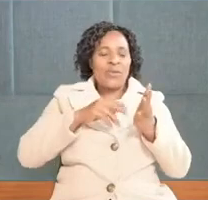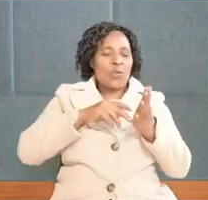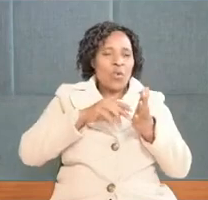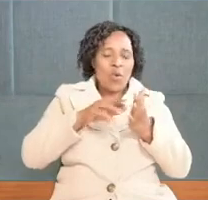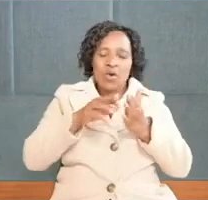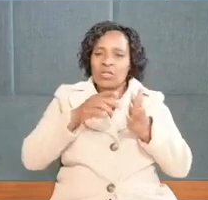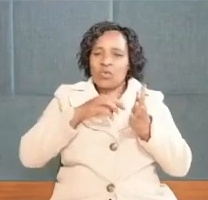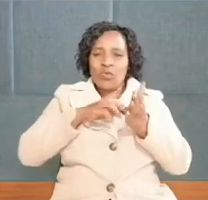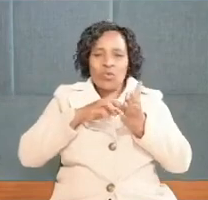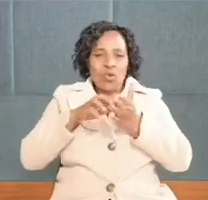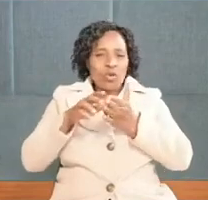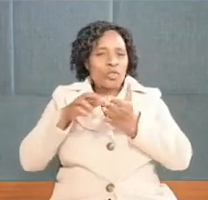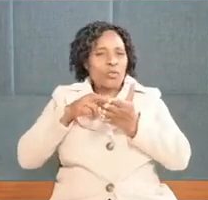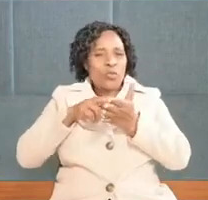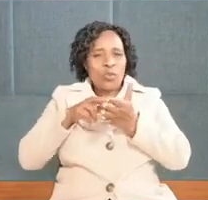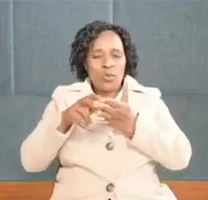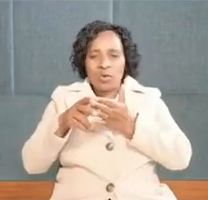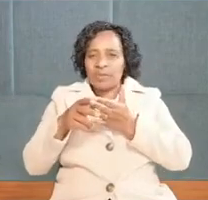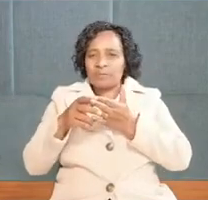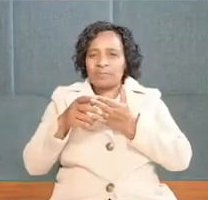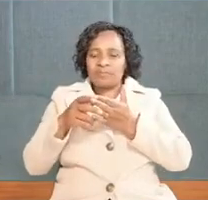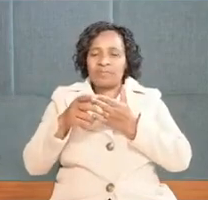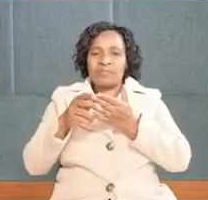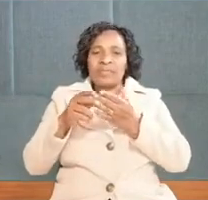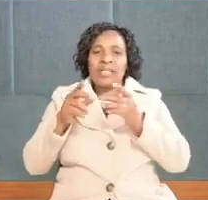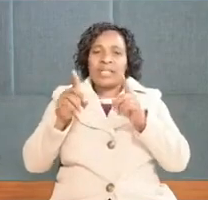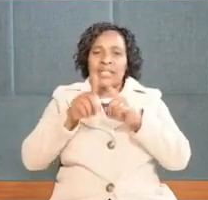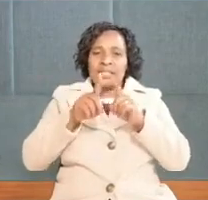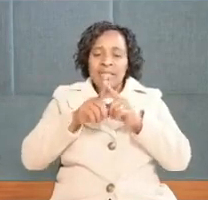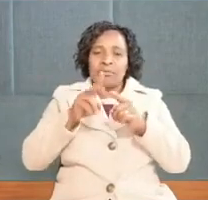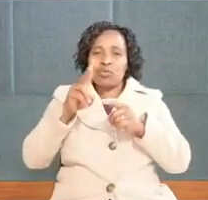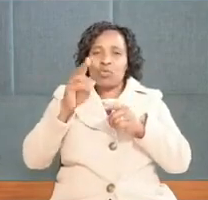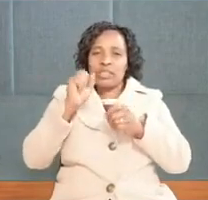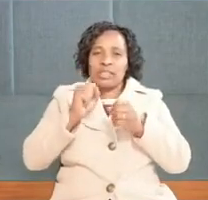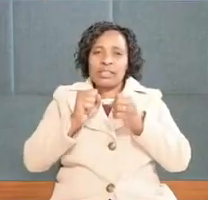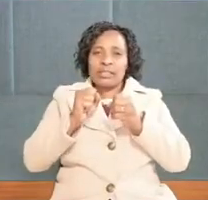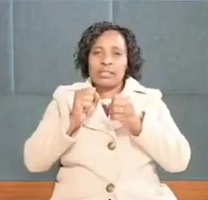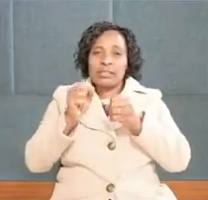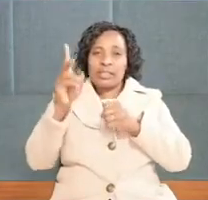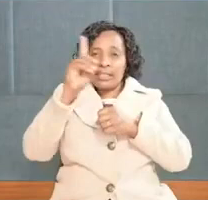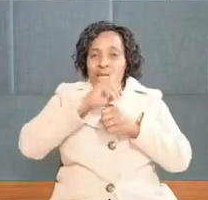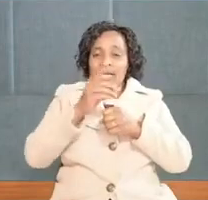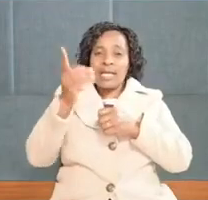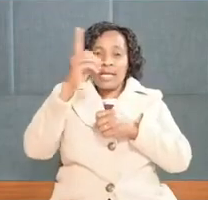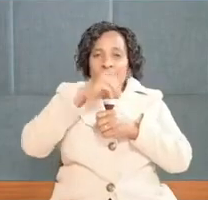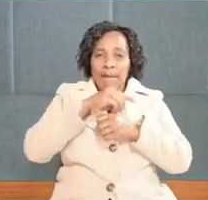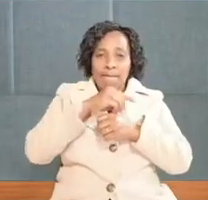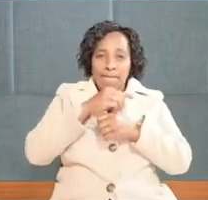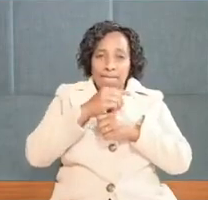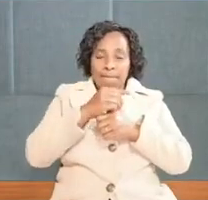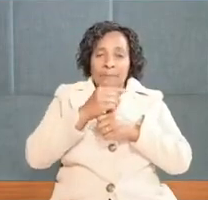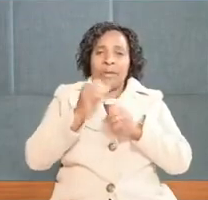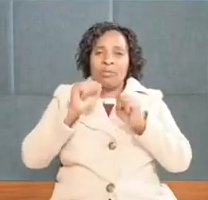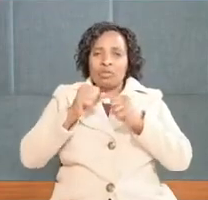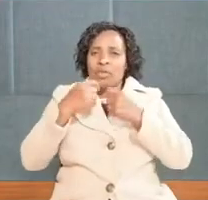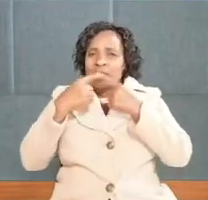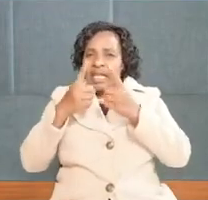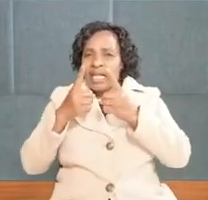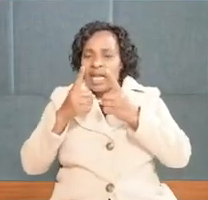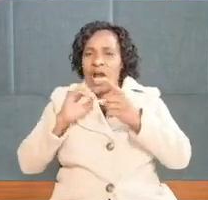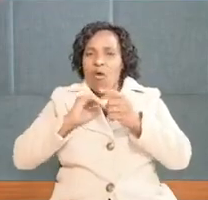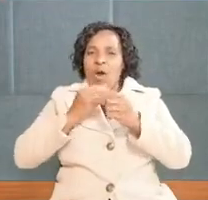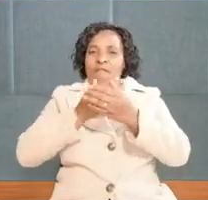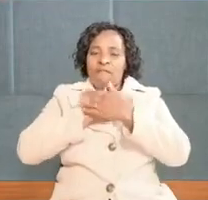and walked and walked. And as the 20th day came, I could tell our friend John Mark was